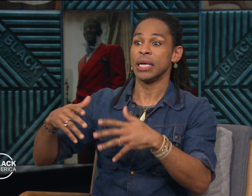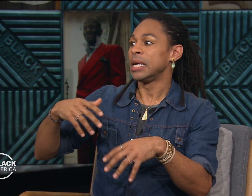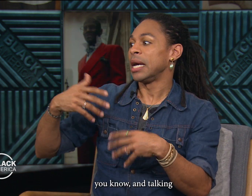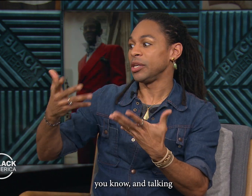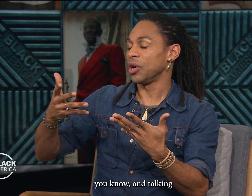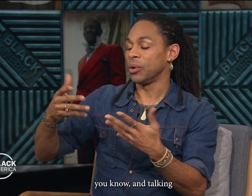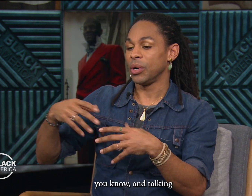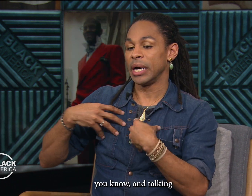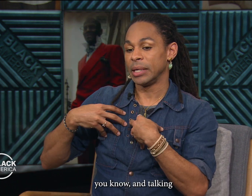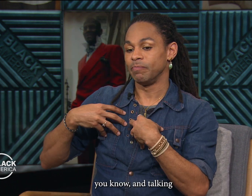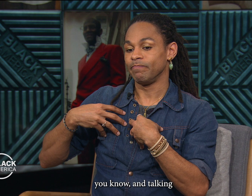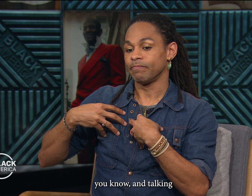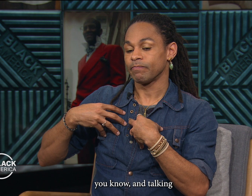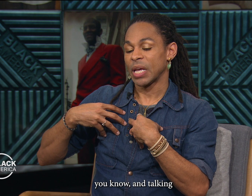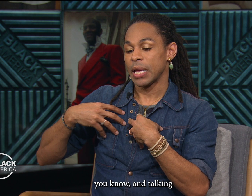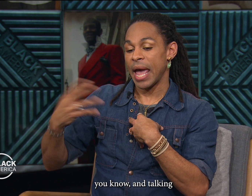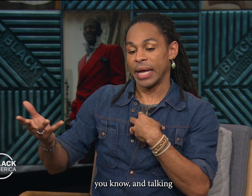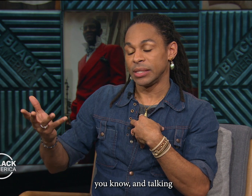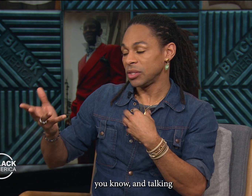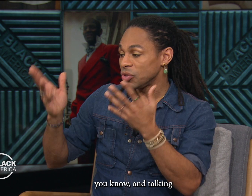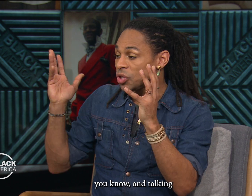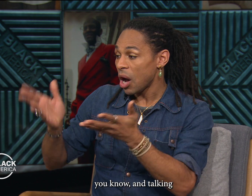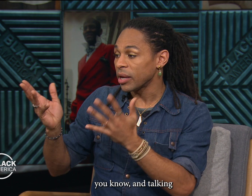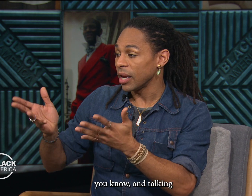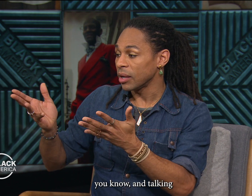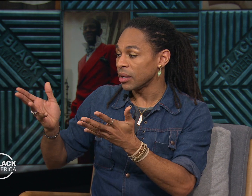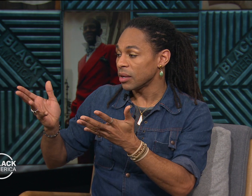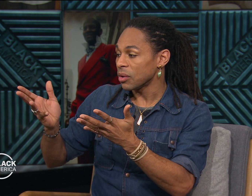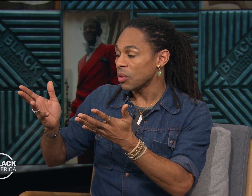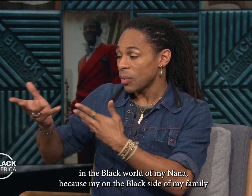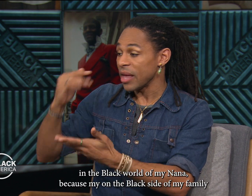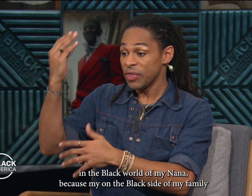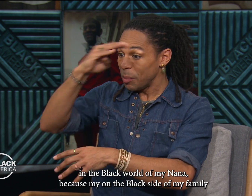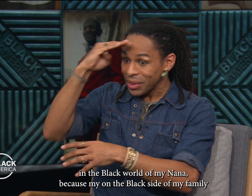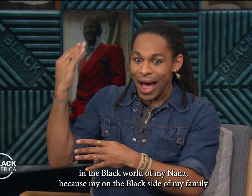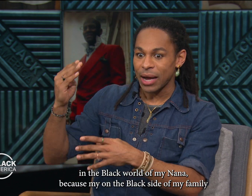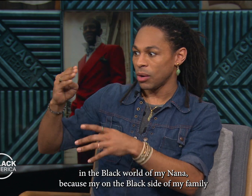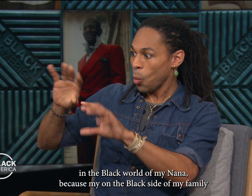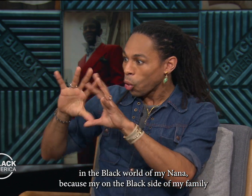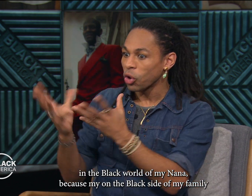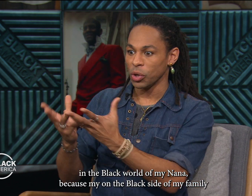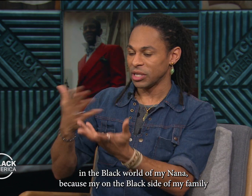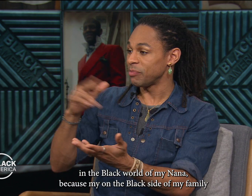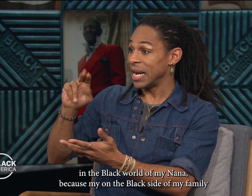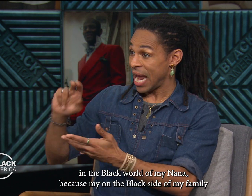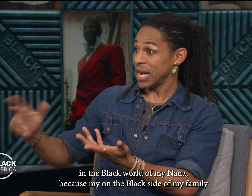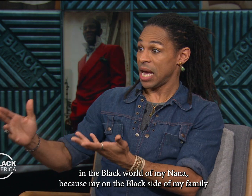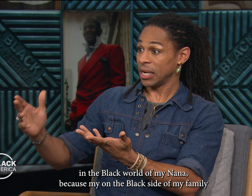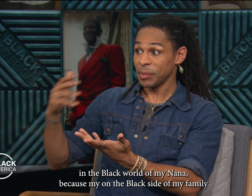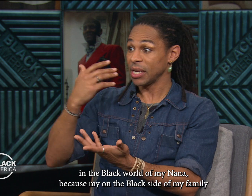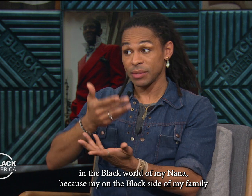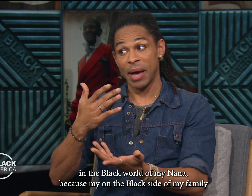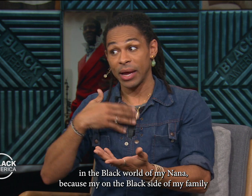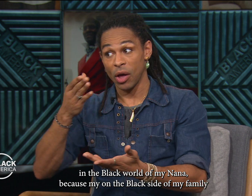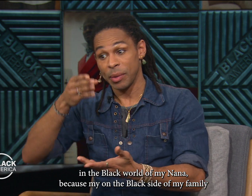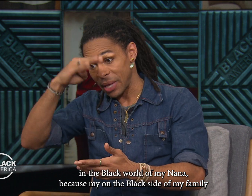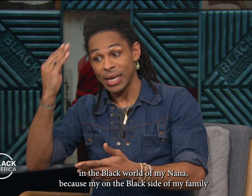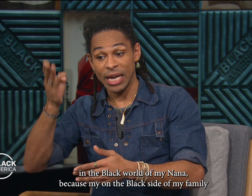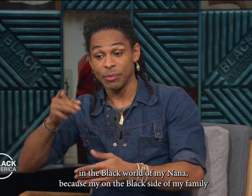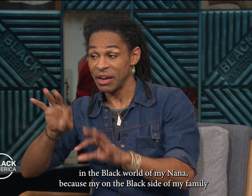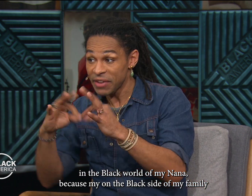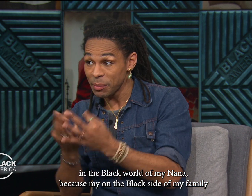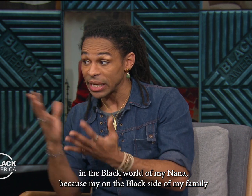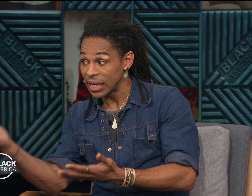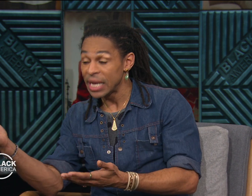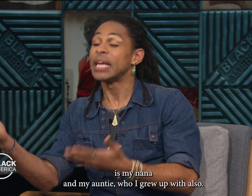grandma, and, you know, and talking in the Black world of my Nana, because on the Black